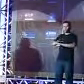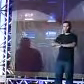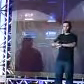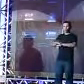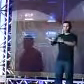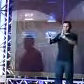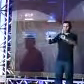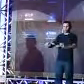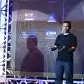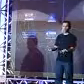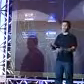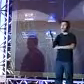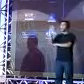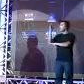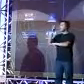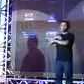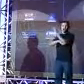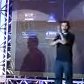are being used